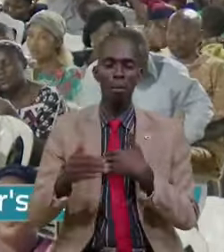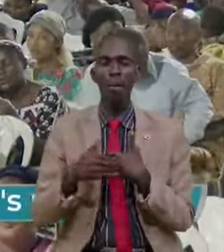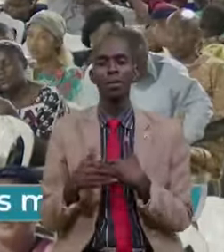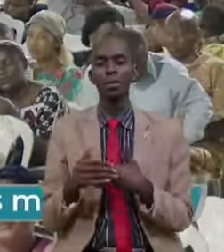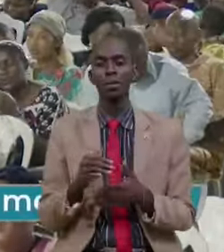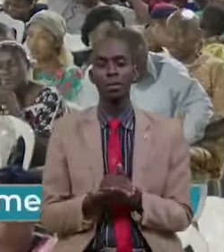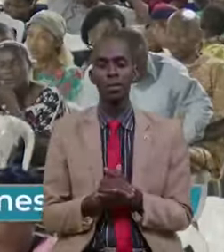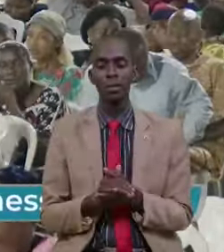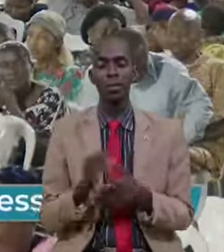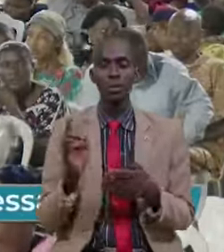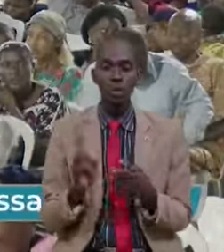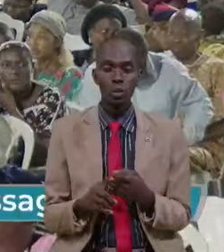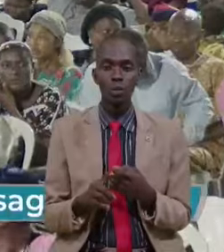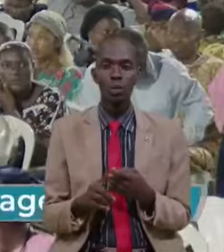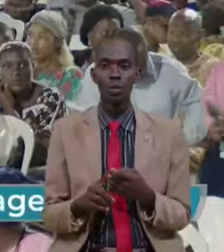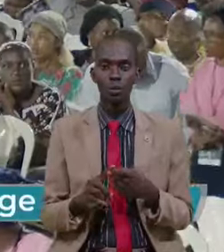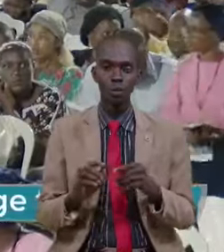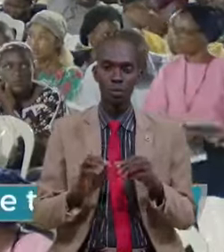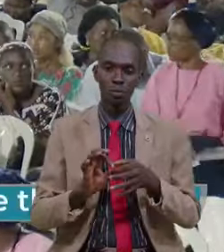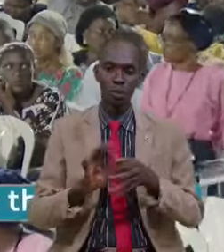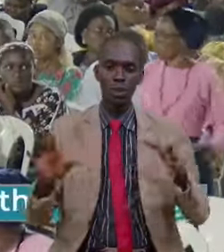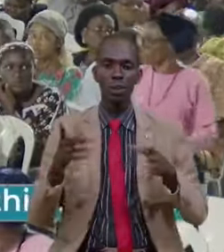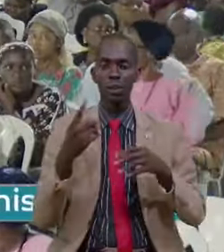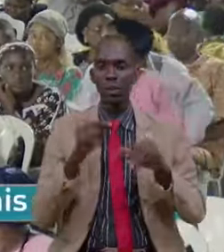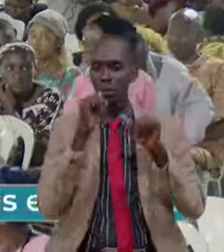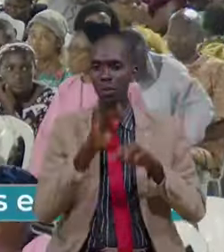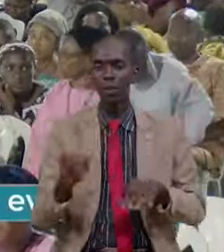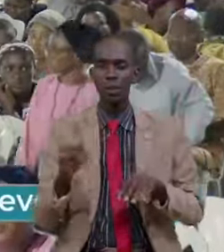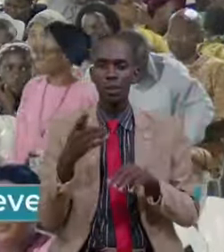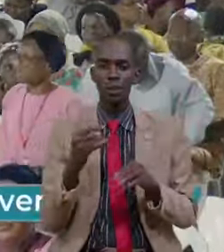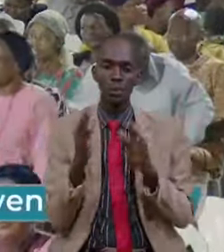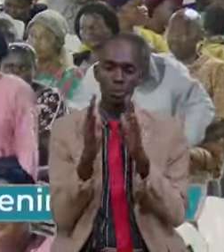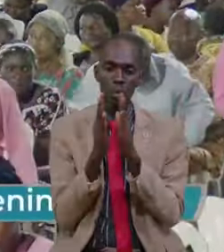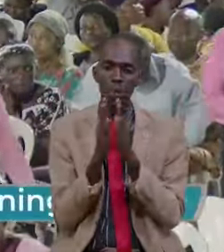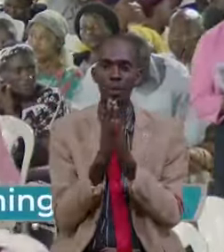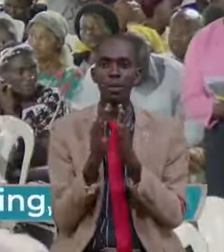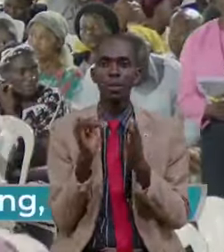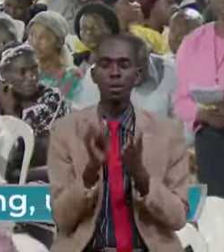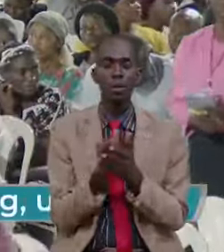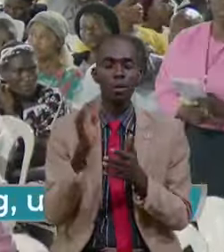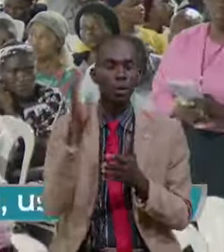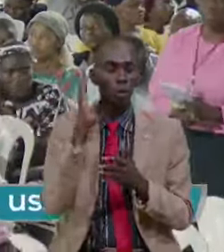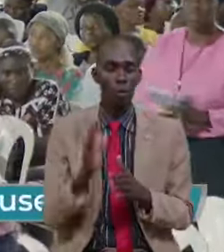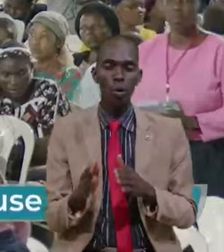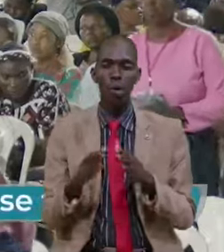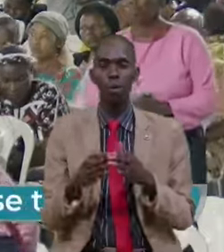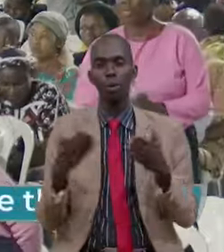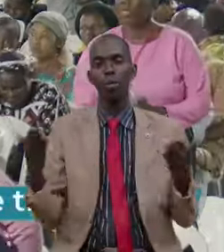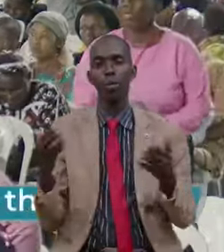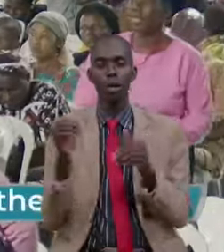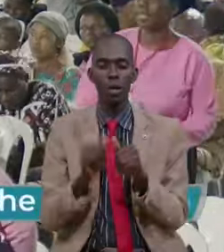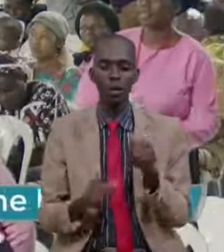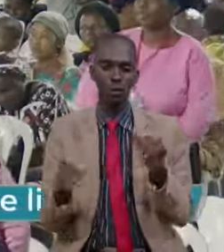to give the blessing, the prayer that will unlock every door.